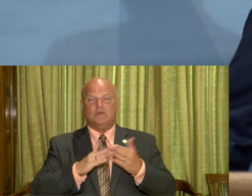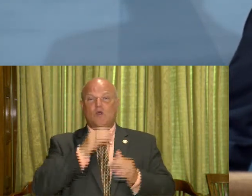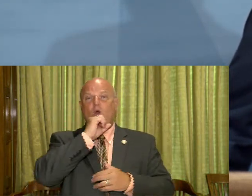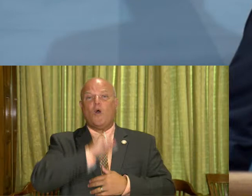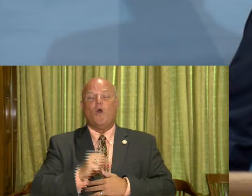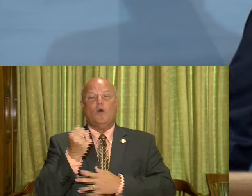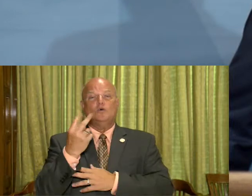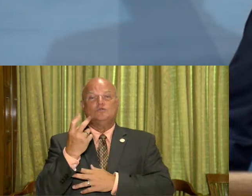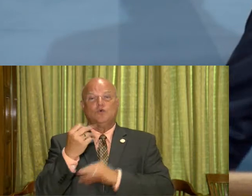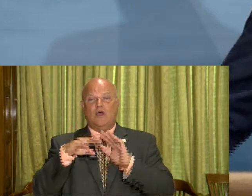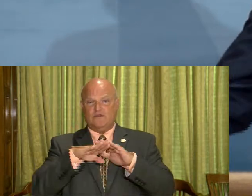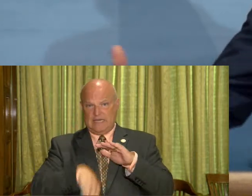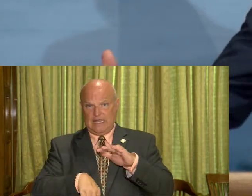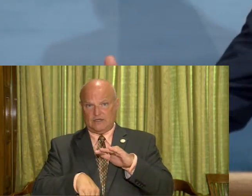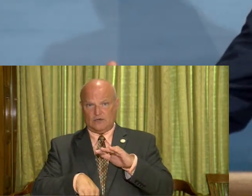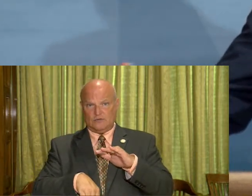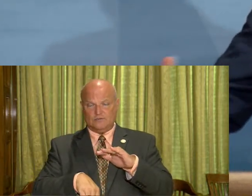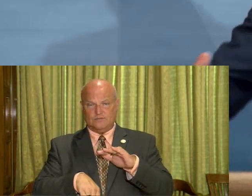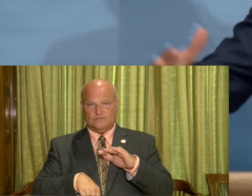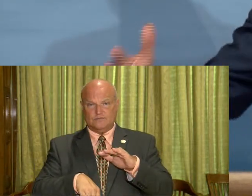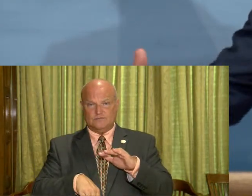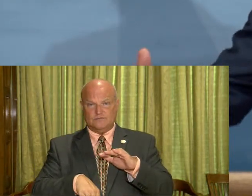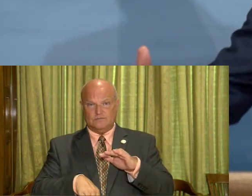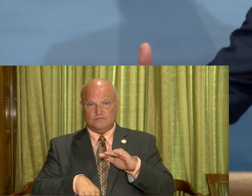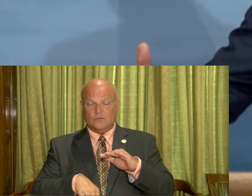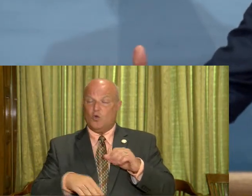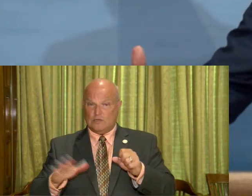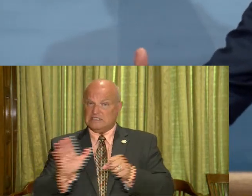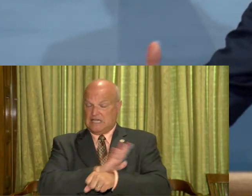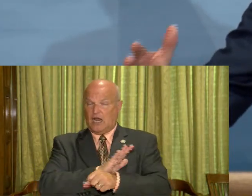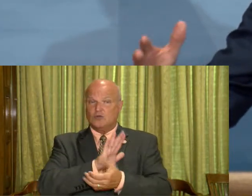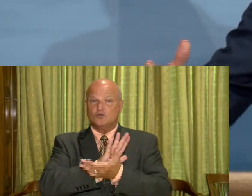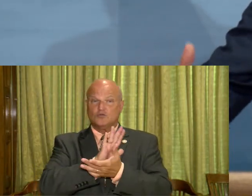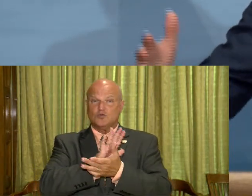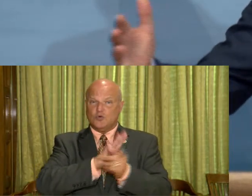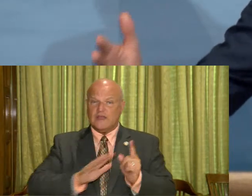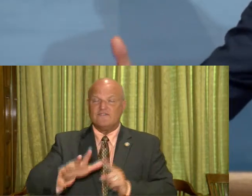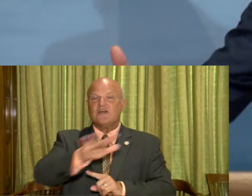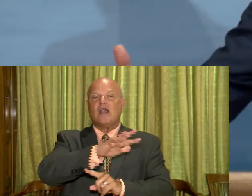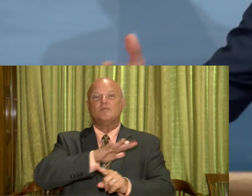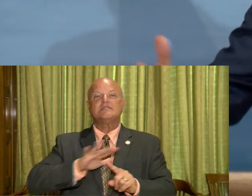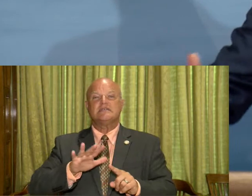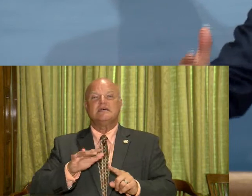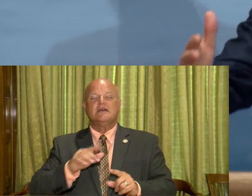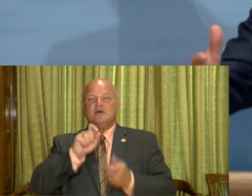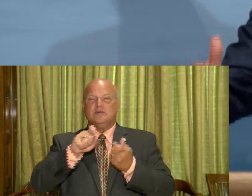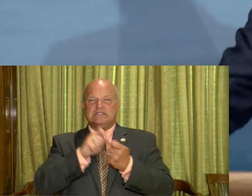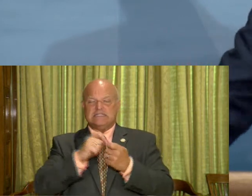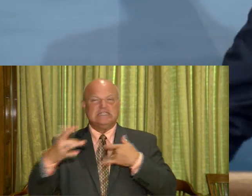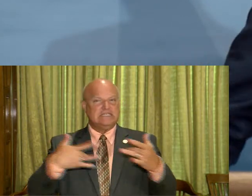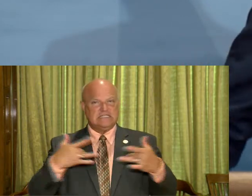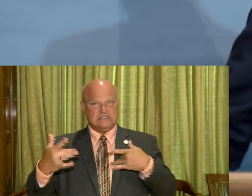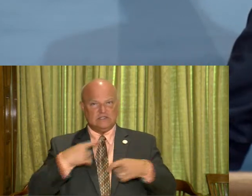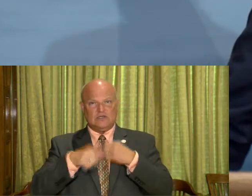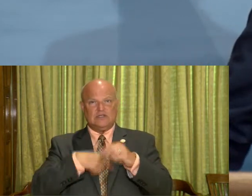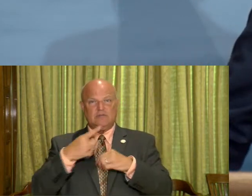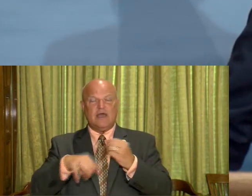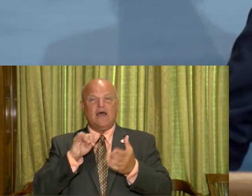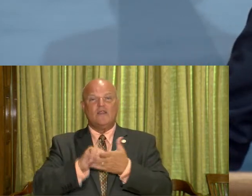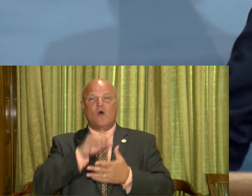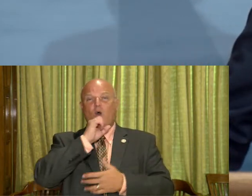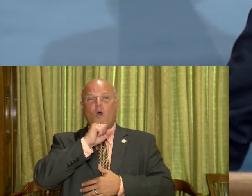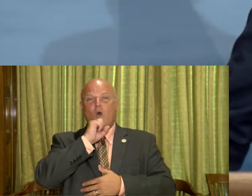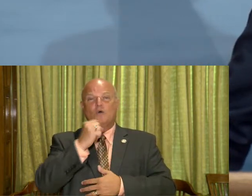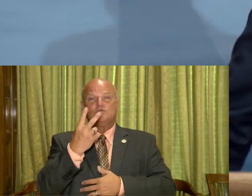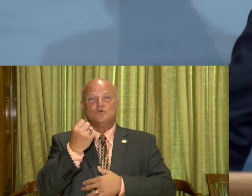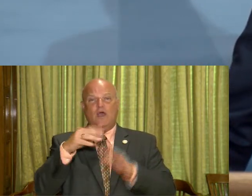12 and under, or their entire school environment. But I'm particularly concerned about those that are in